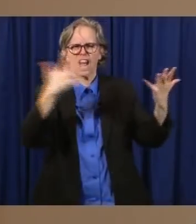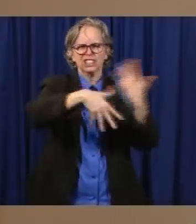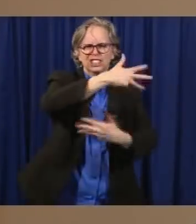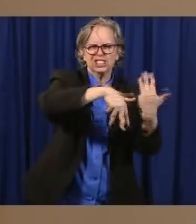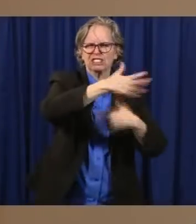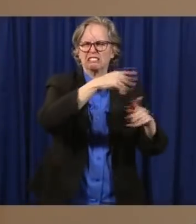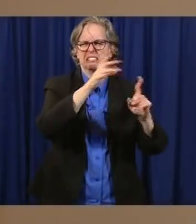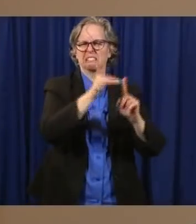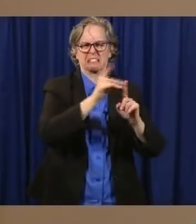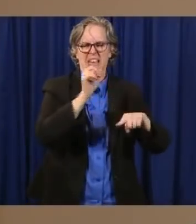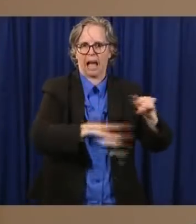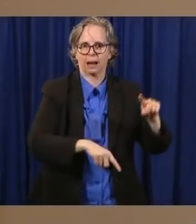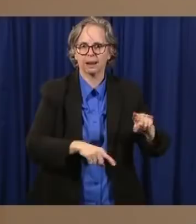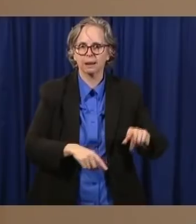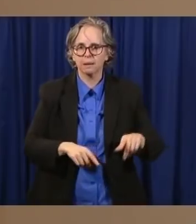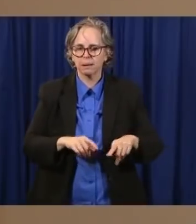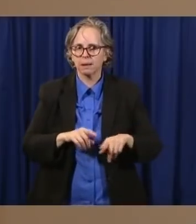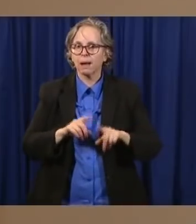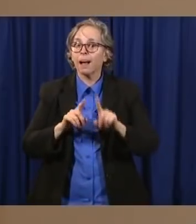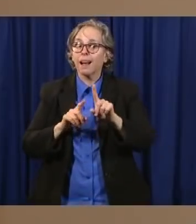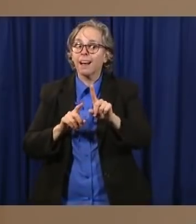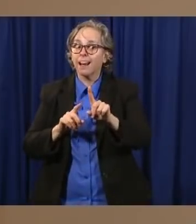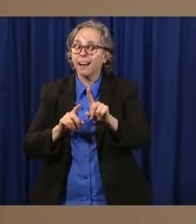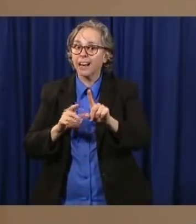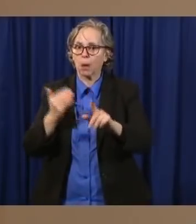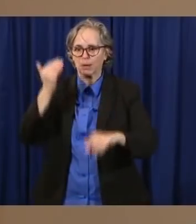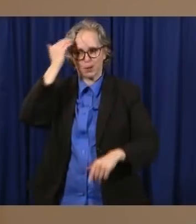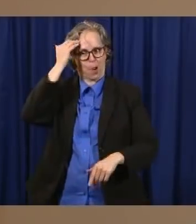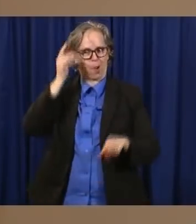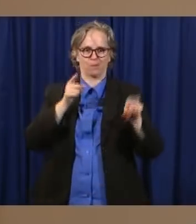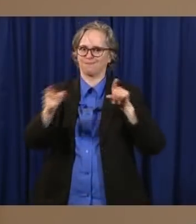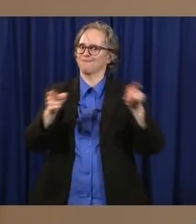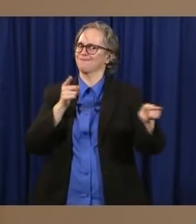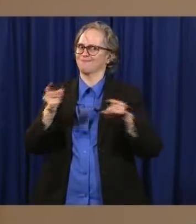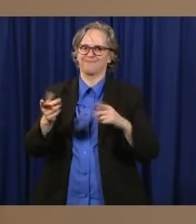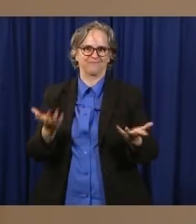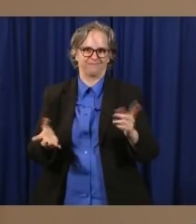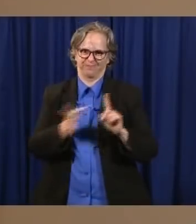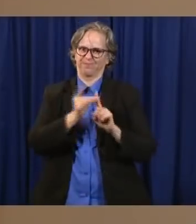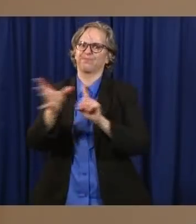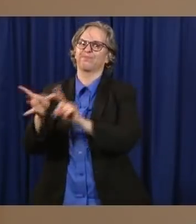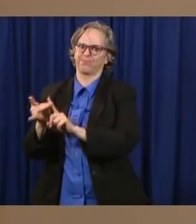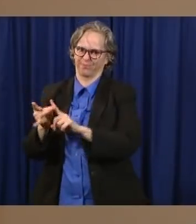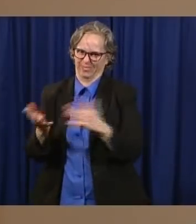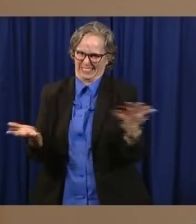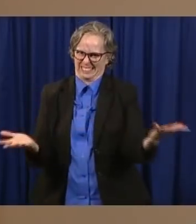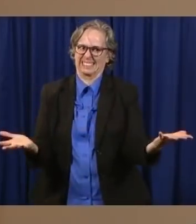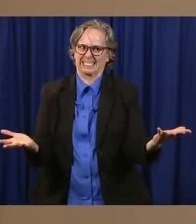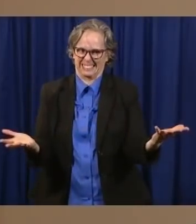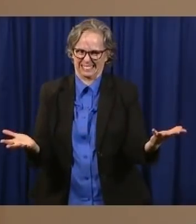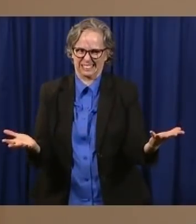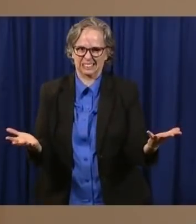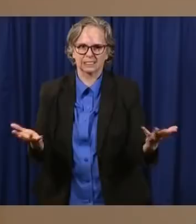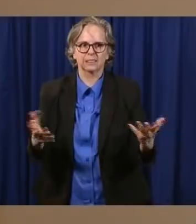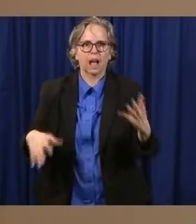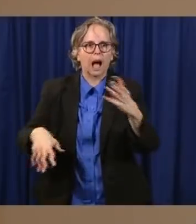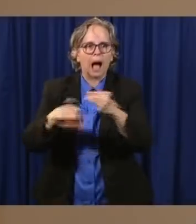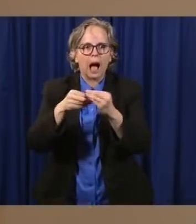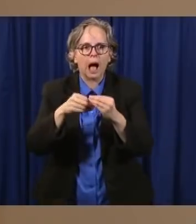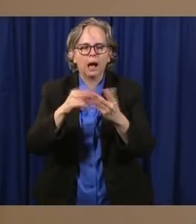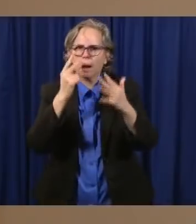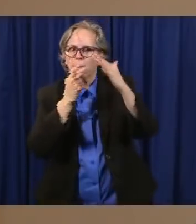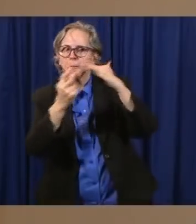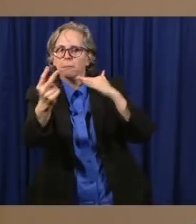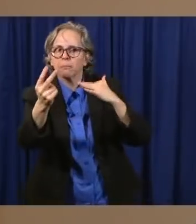course, we know that this is quite the opposite. There's also this perception of severity that if I